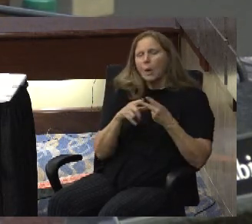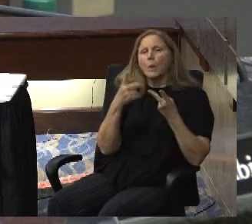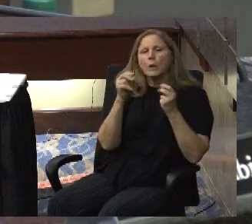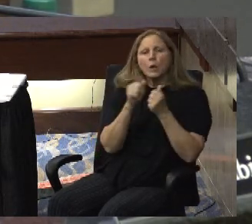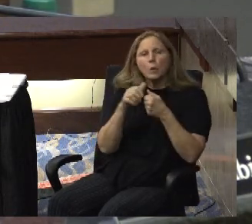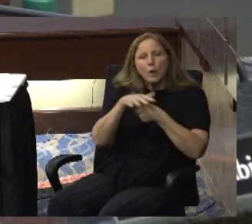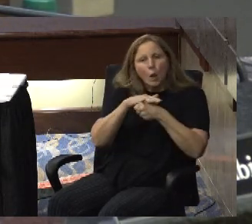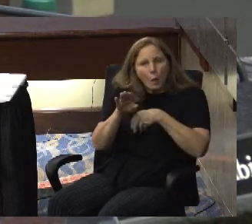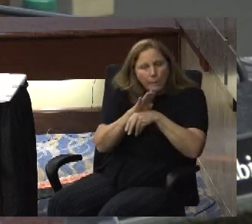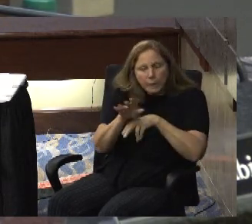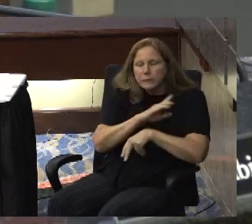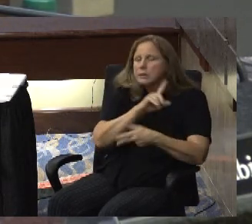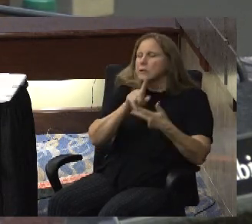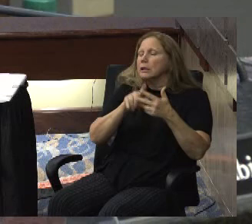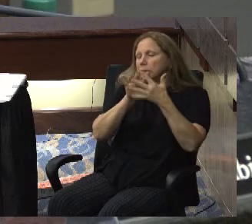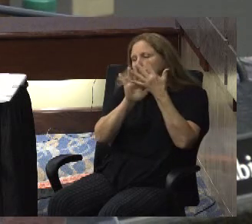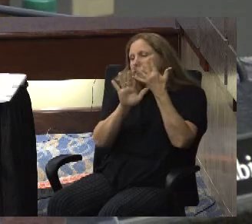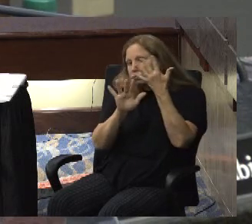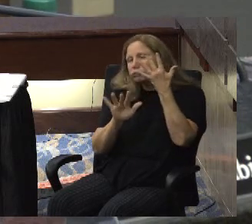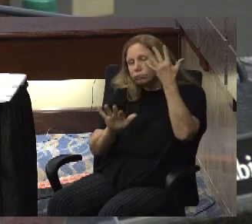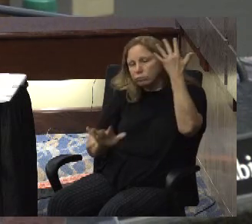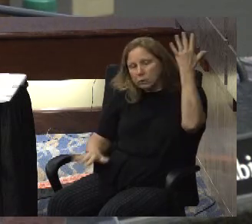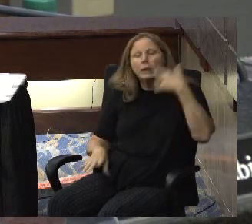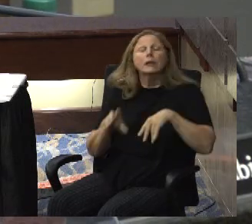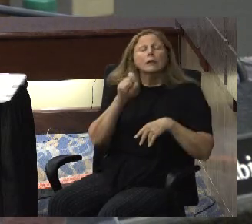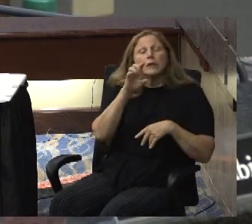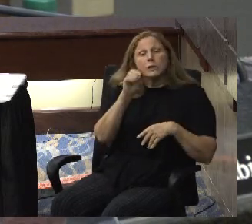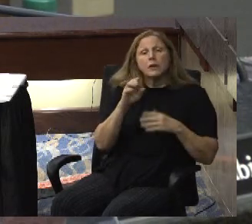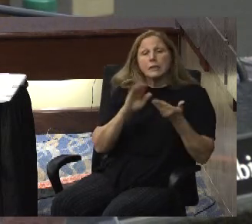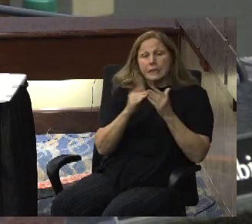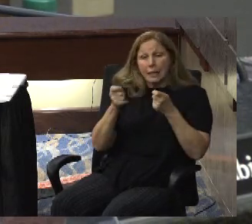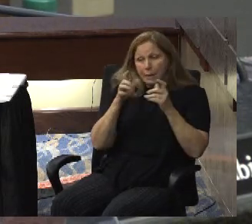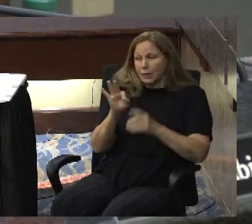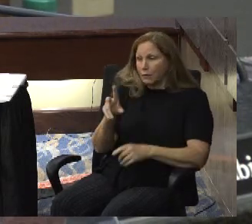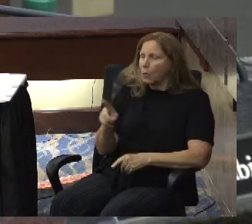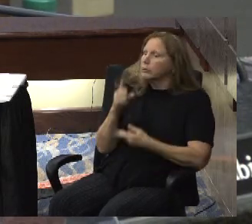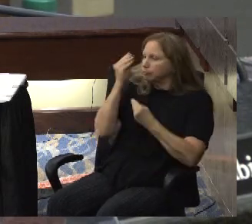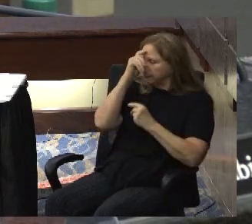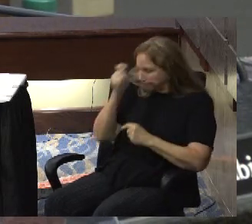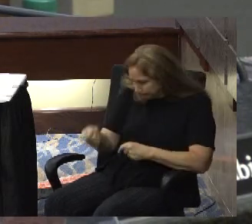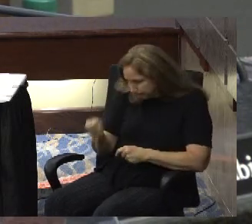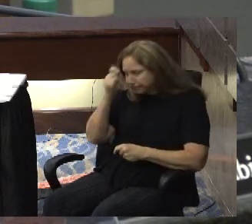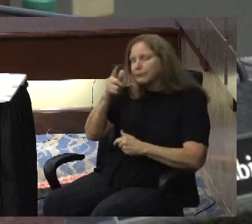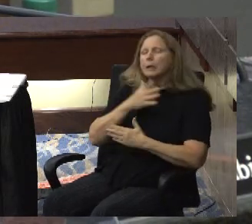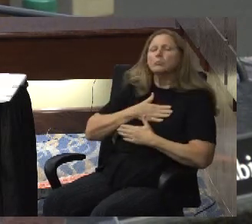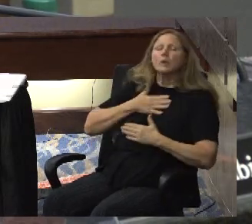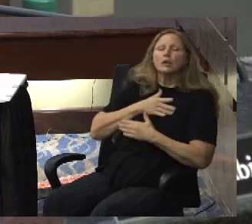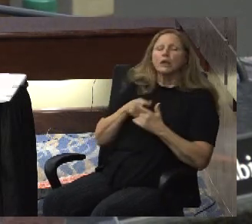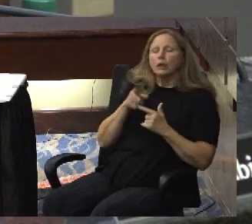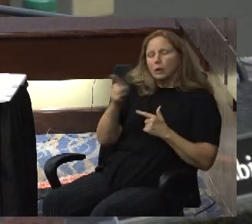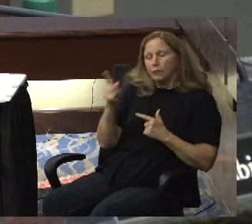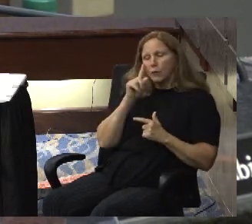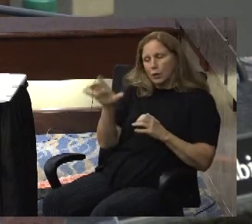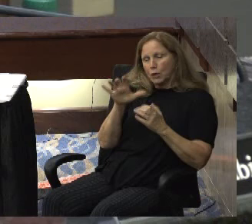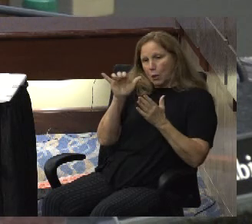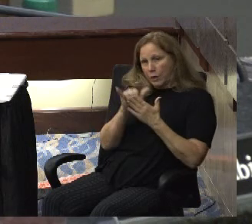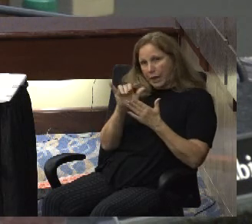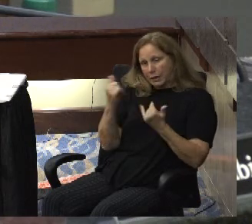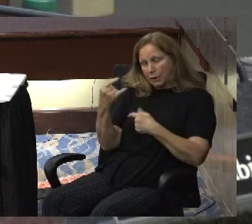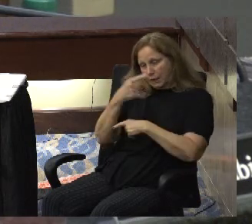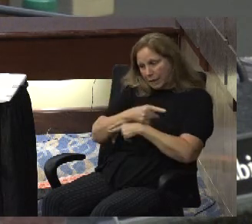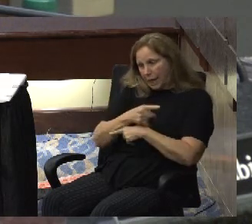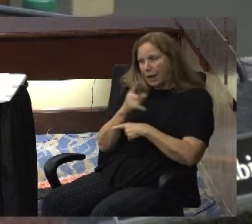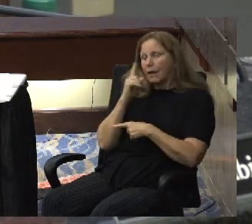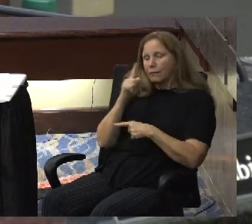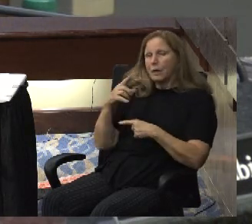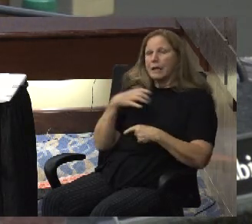local businesses, et cetera. And so, City Manager Ford, I just want you to know how appreciative I am for you doing that today on a